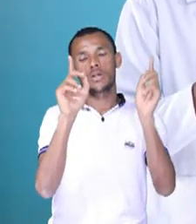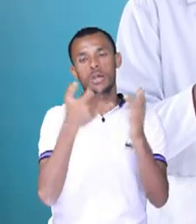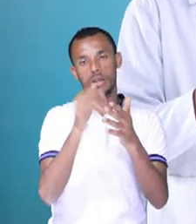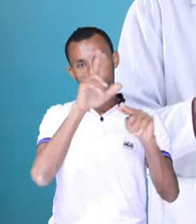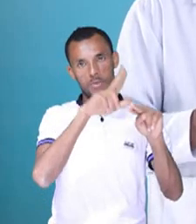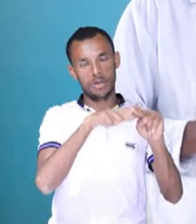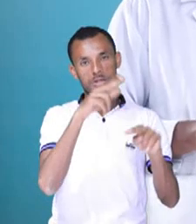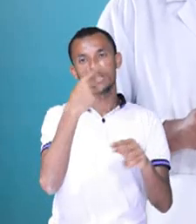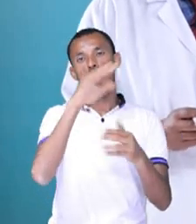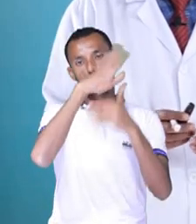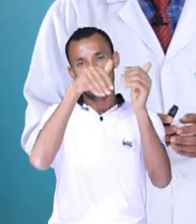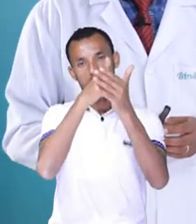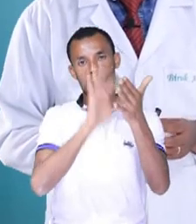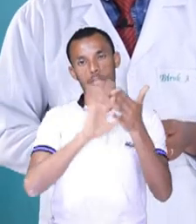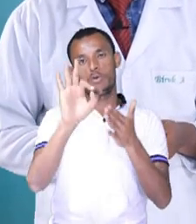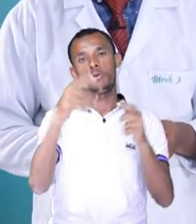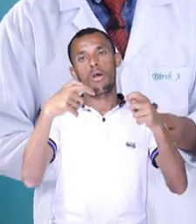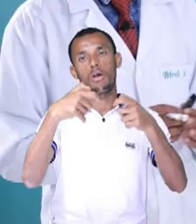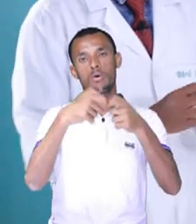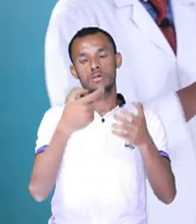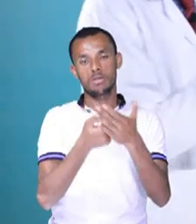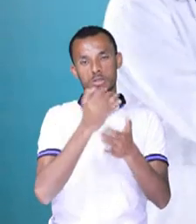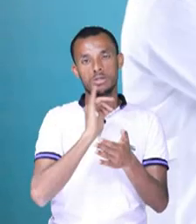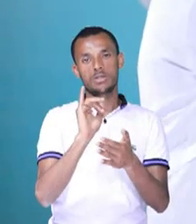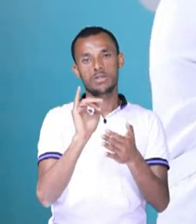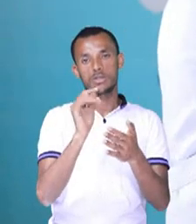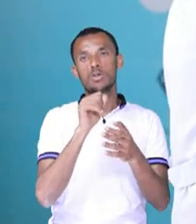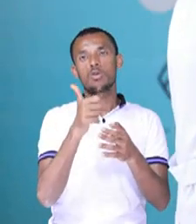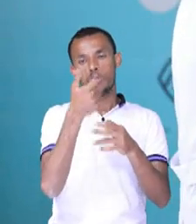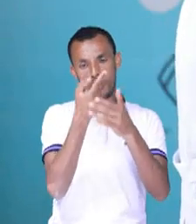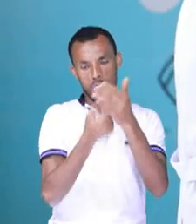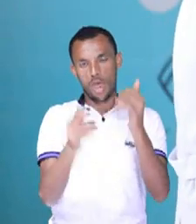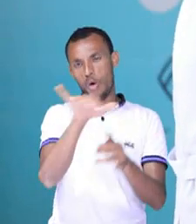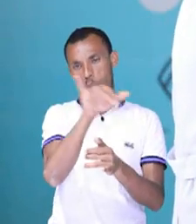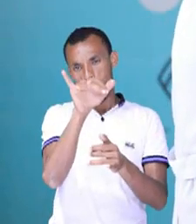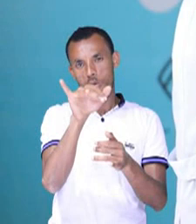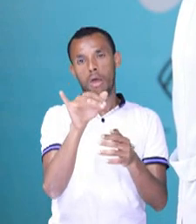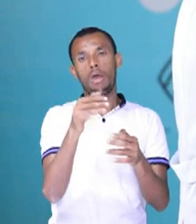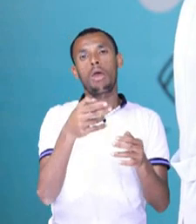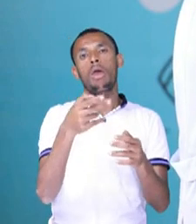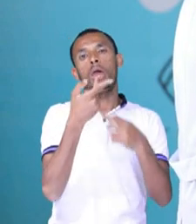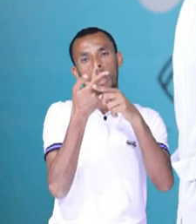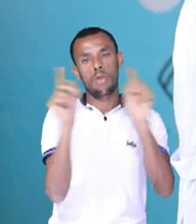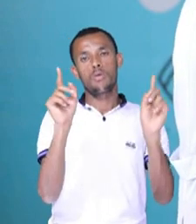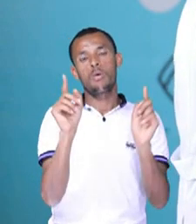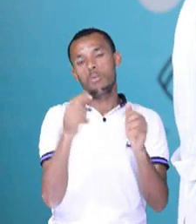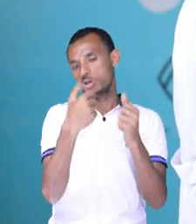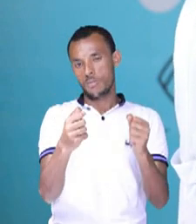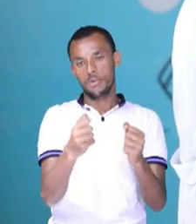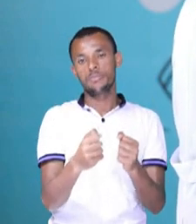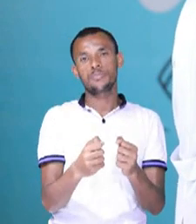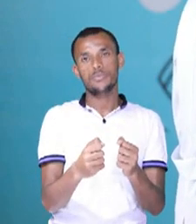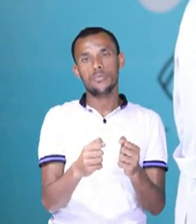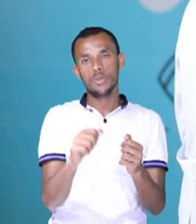on what? The total number of electrons. This is not only for homo. Again, hetero, again, it is possible.